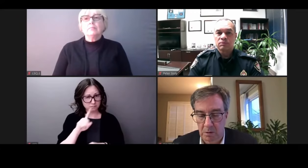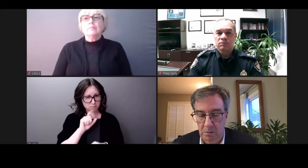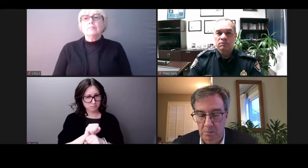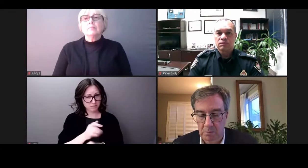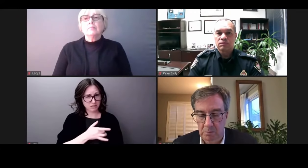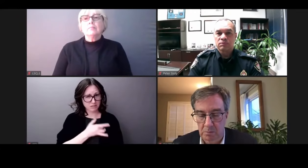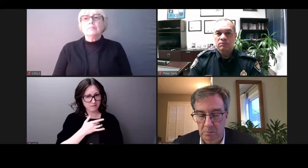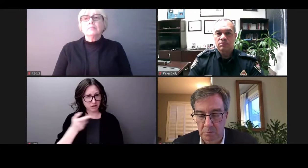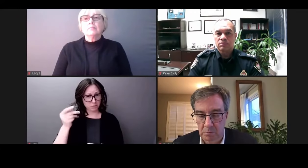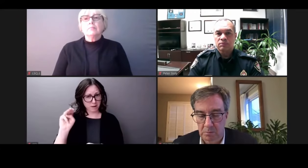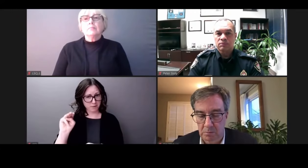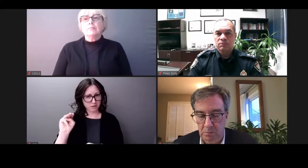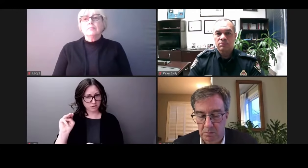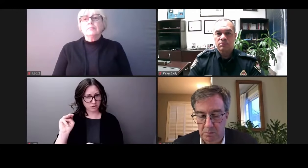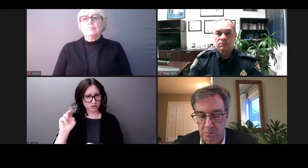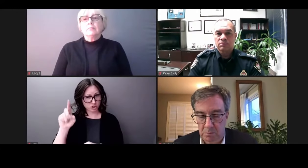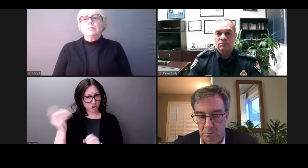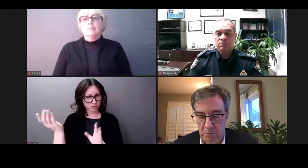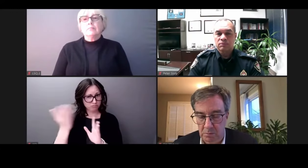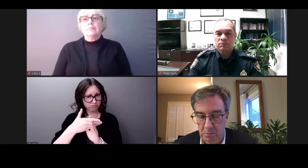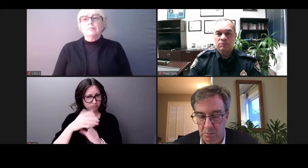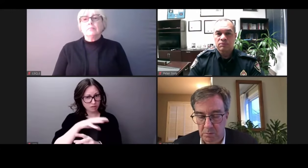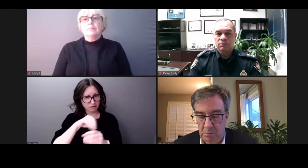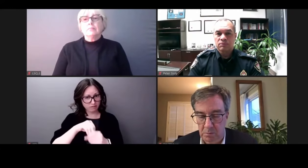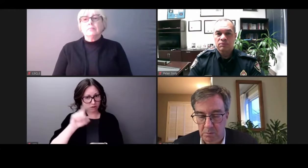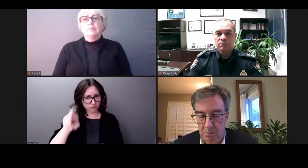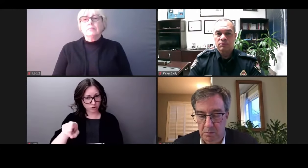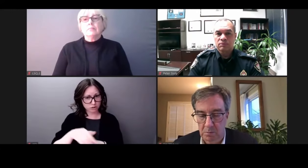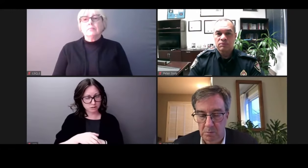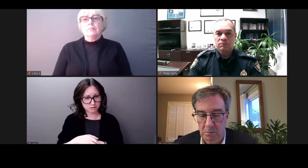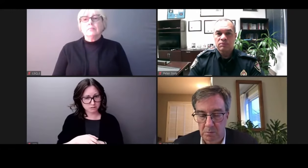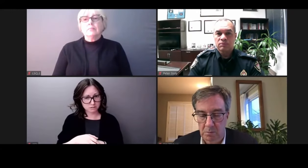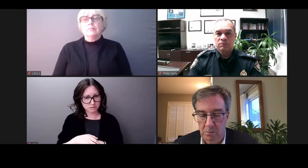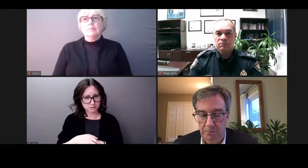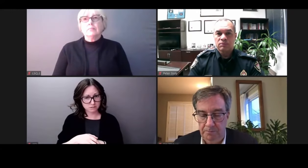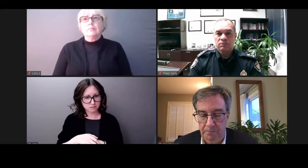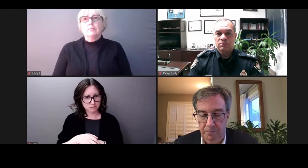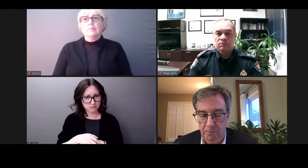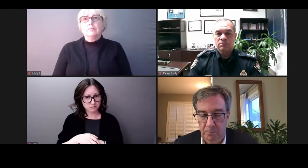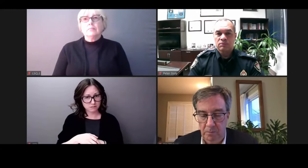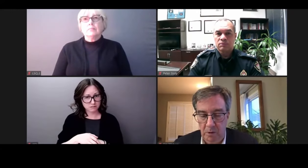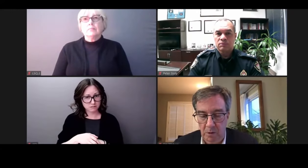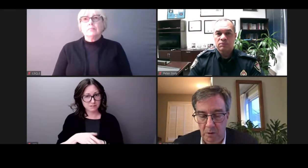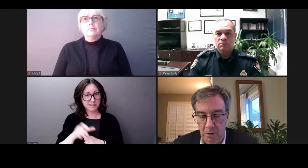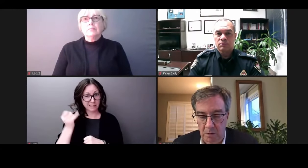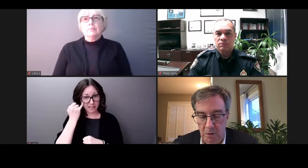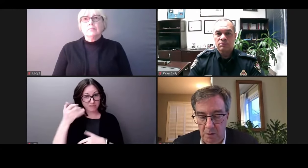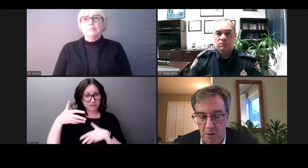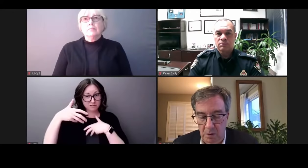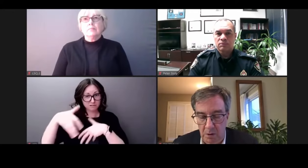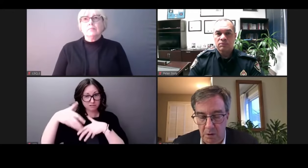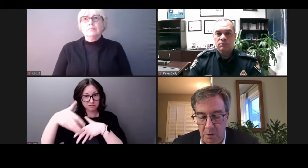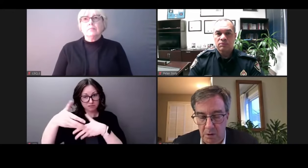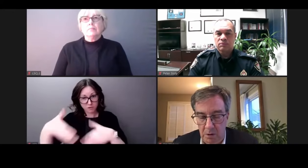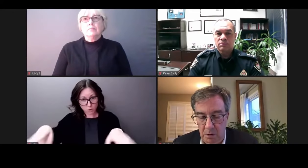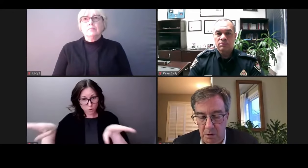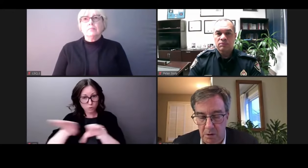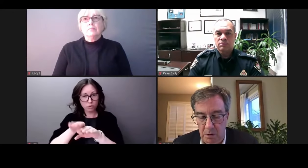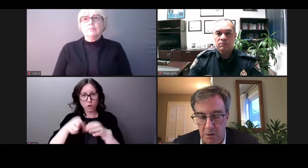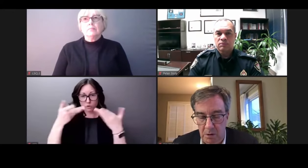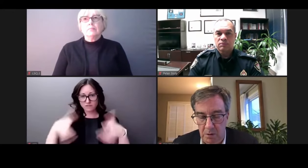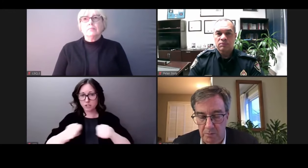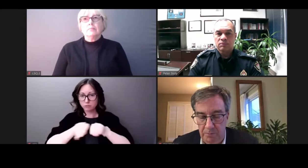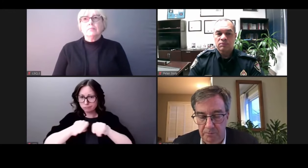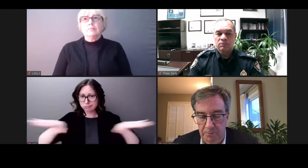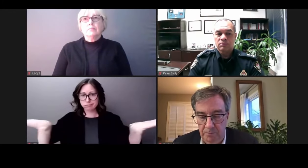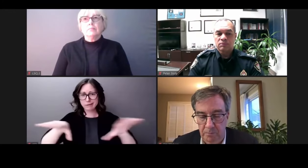Minister has to get involved in this in order to bring an end to the demonstration, protest, occupation?